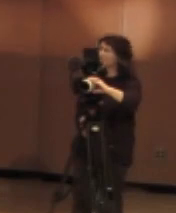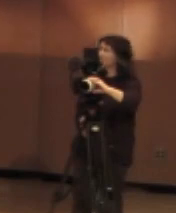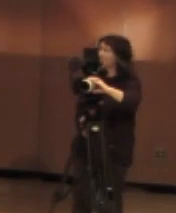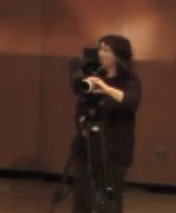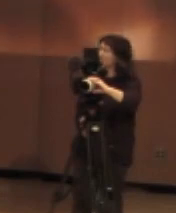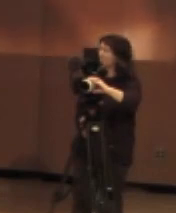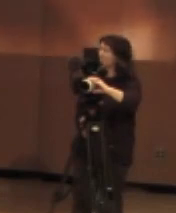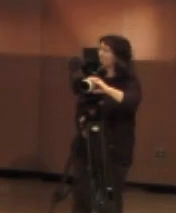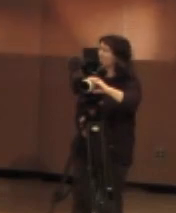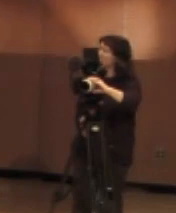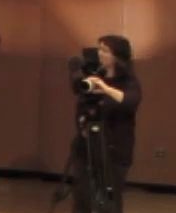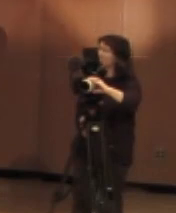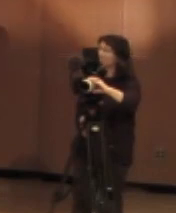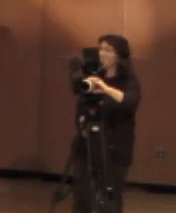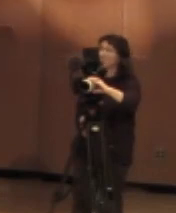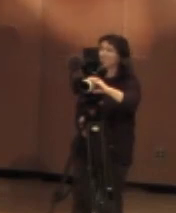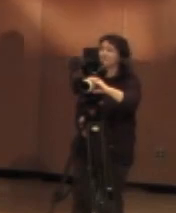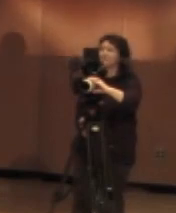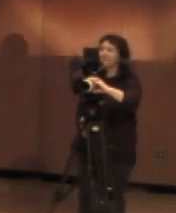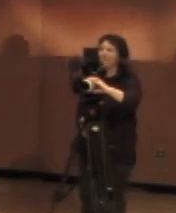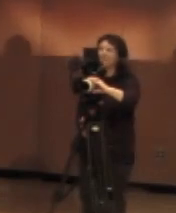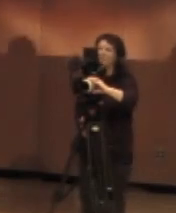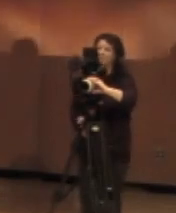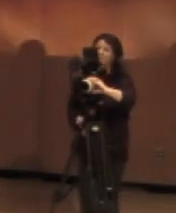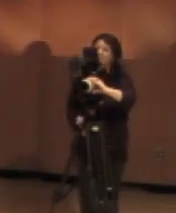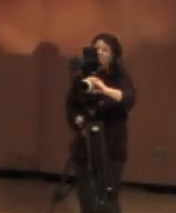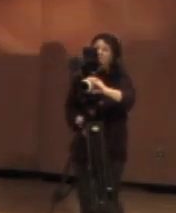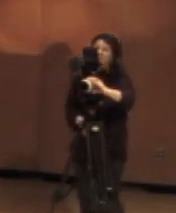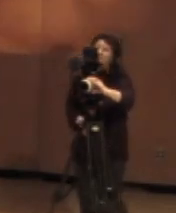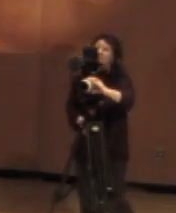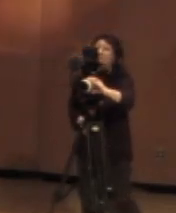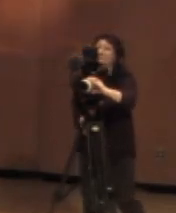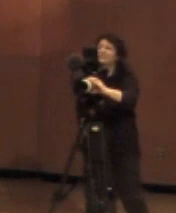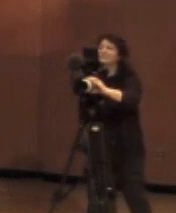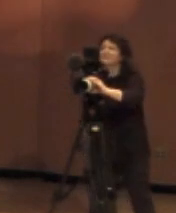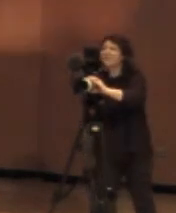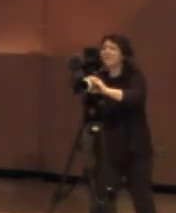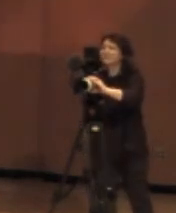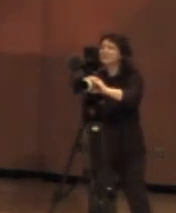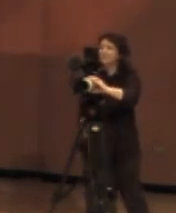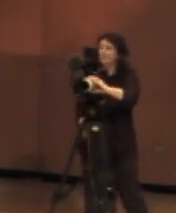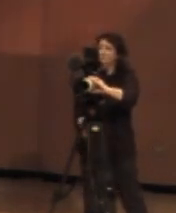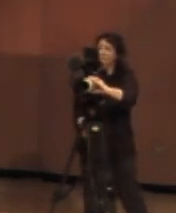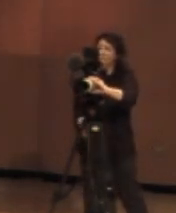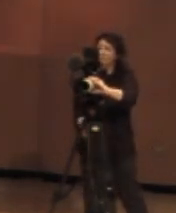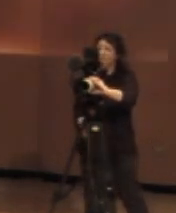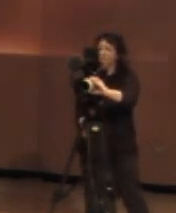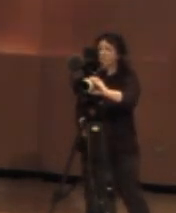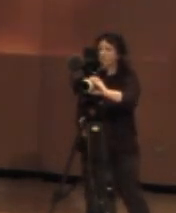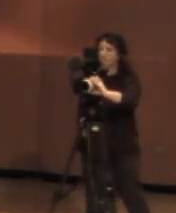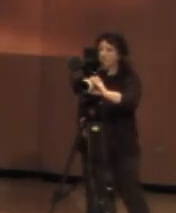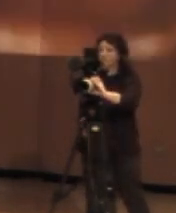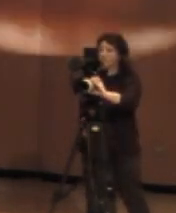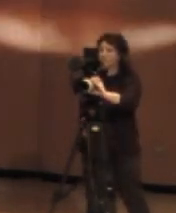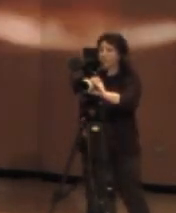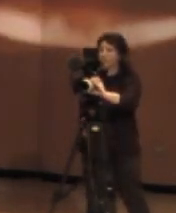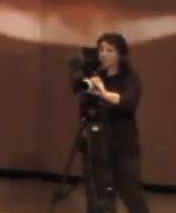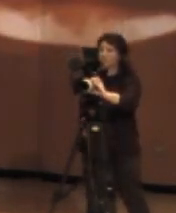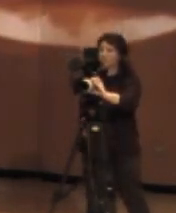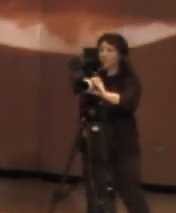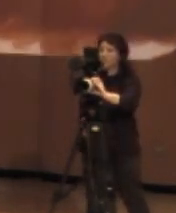daughter and they stand there she looks at him then looks away he was there and I didn't know it